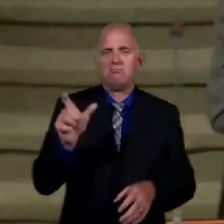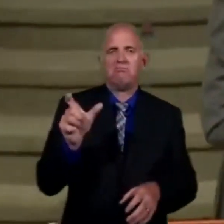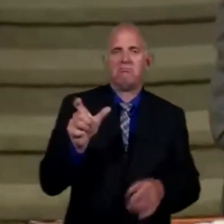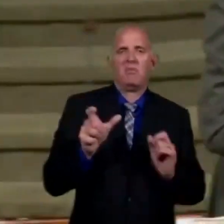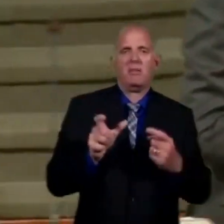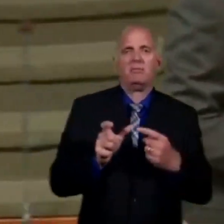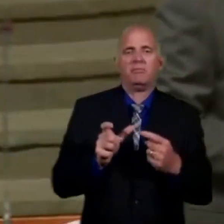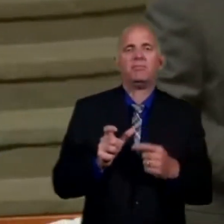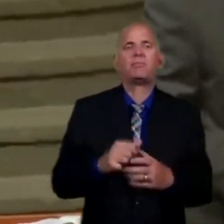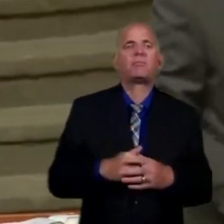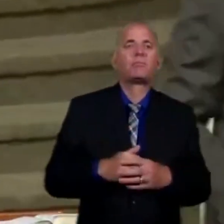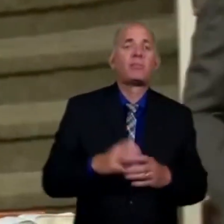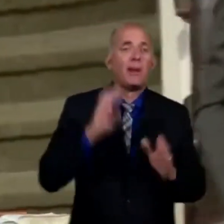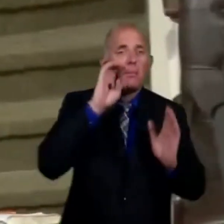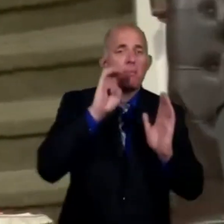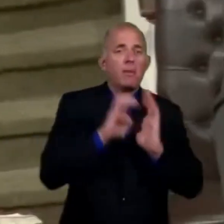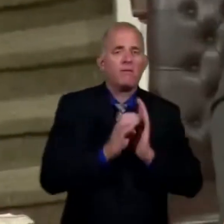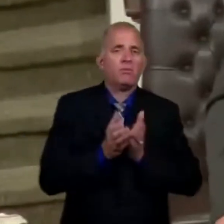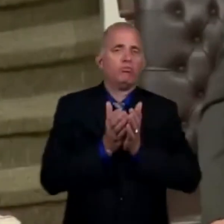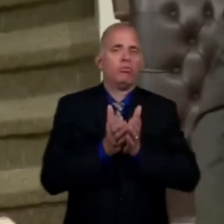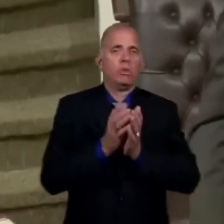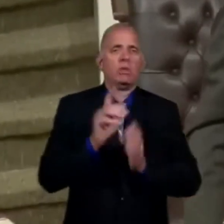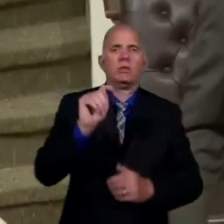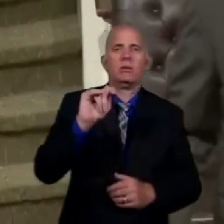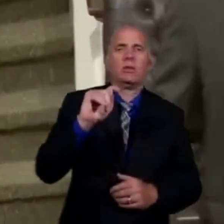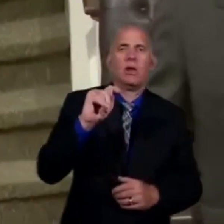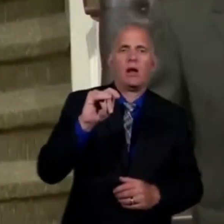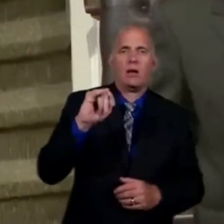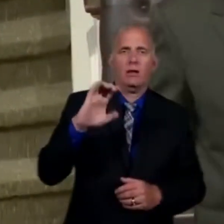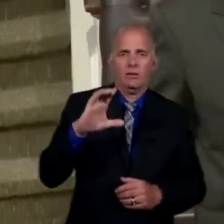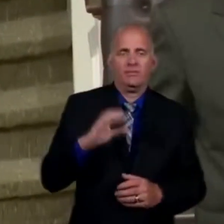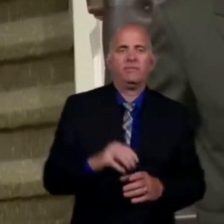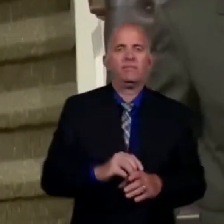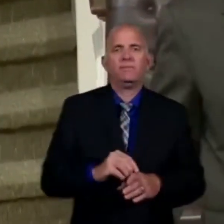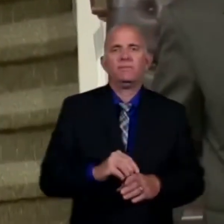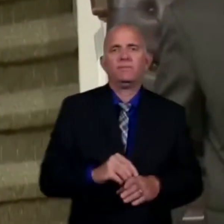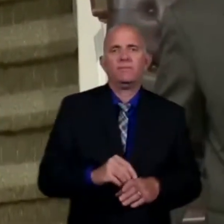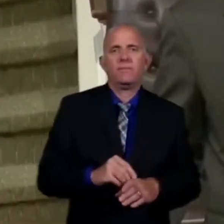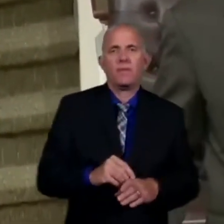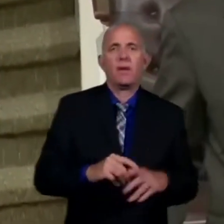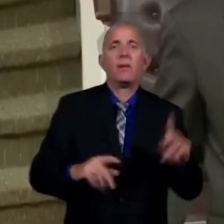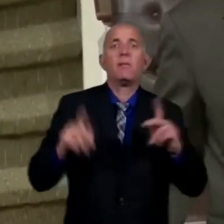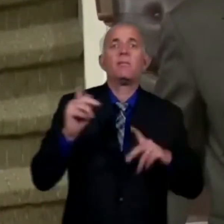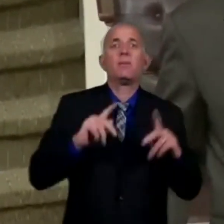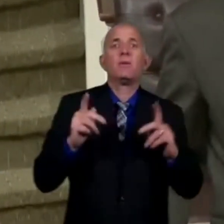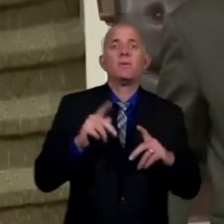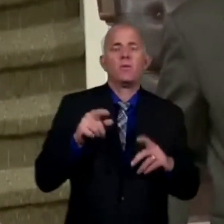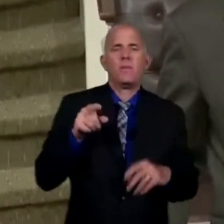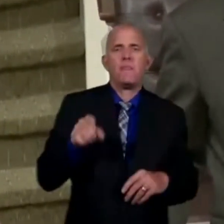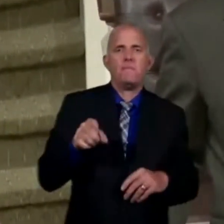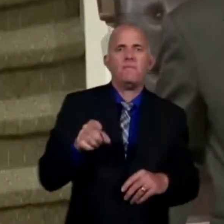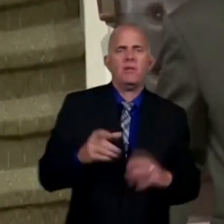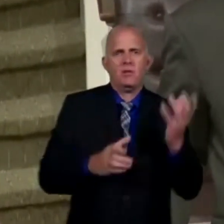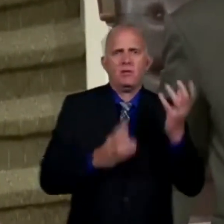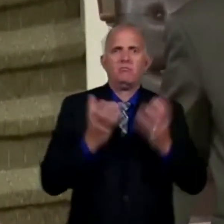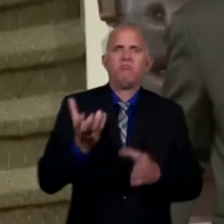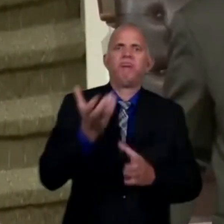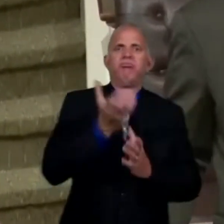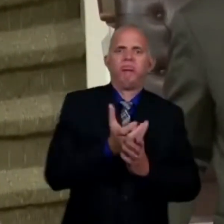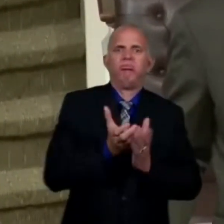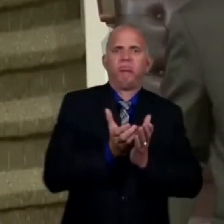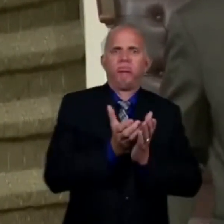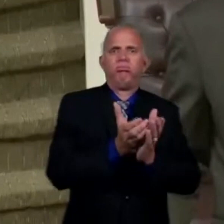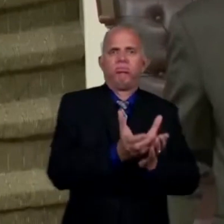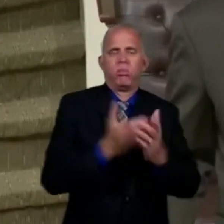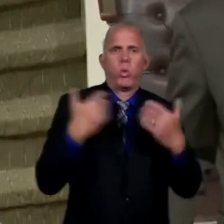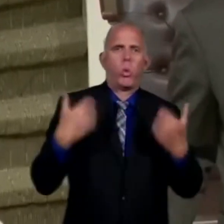of the Titanic on it. And some people that came across the Titanic, it was a ship they said